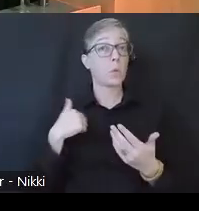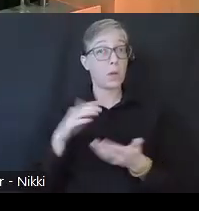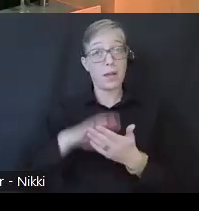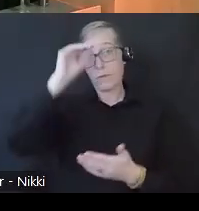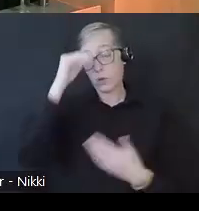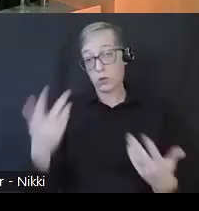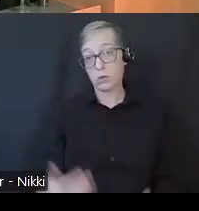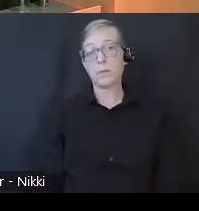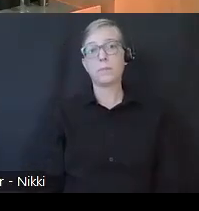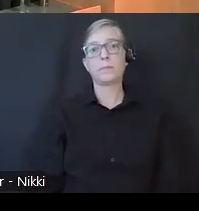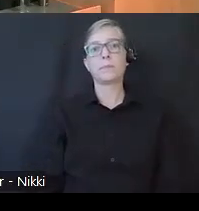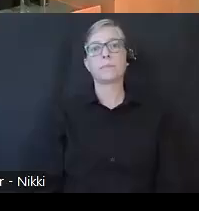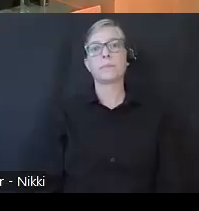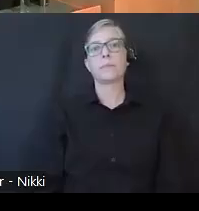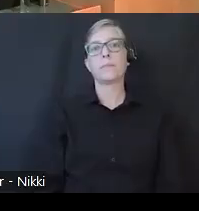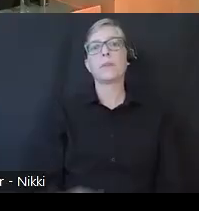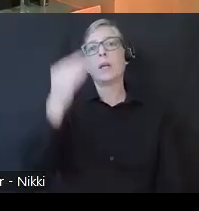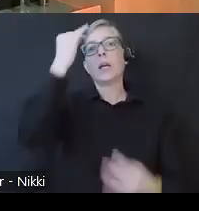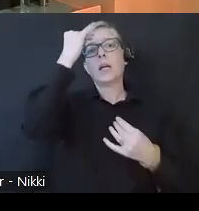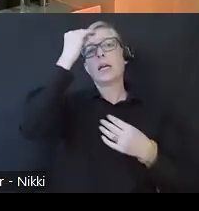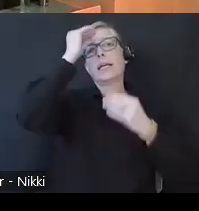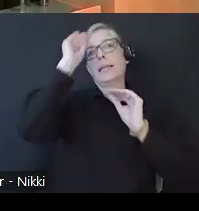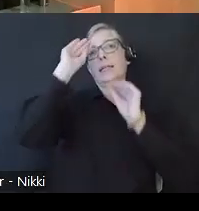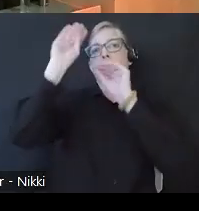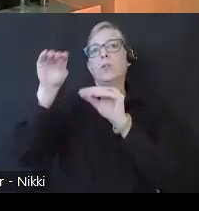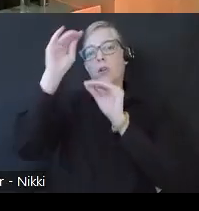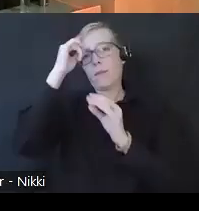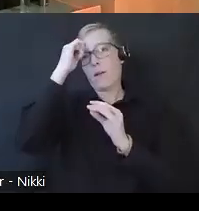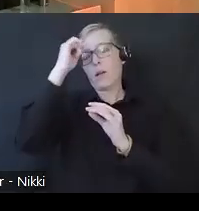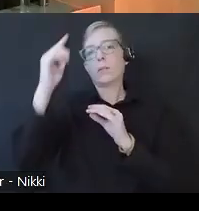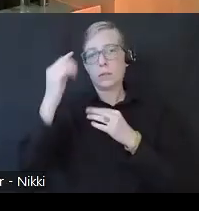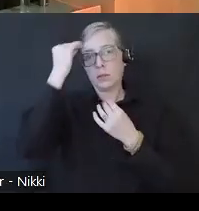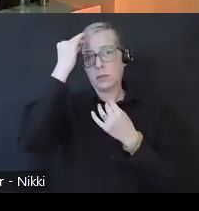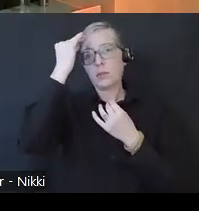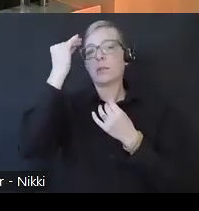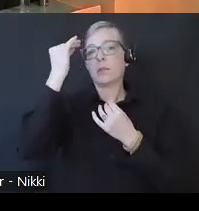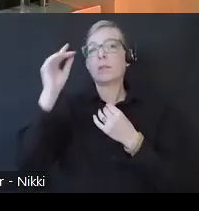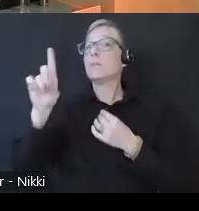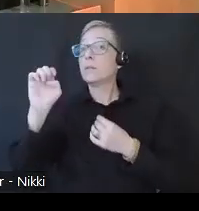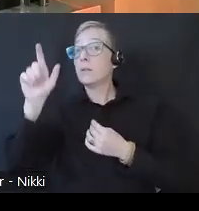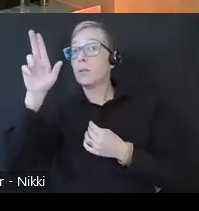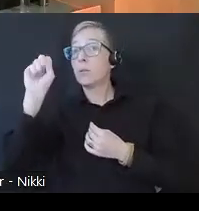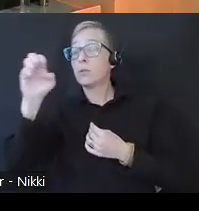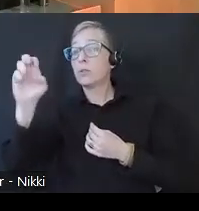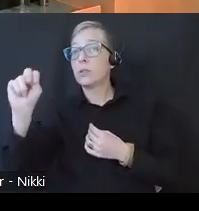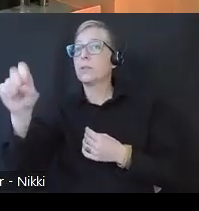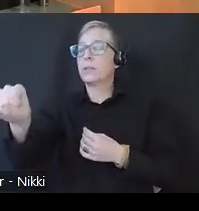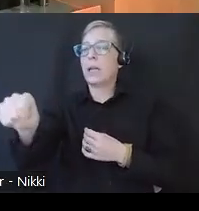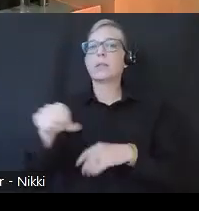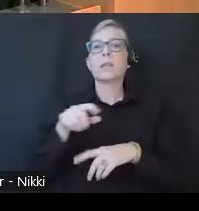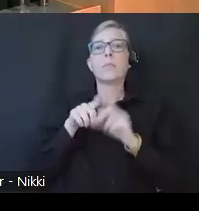that inserted thoughts, we use that term. Yes, it's a delusion and people are convinced of that, but people describe it